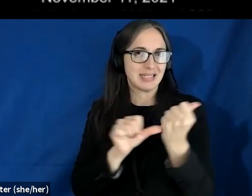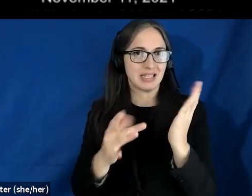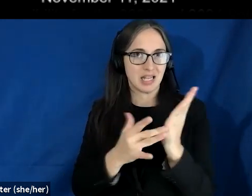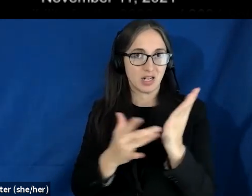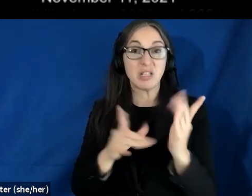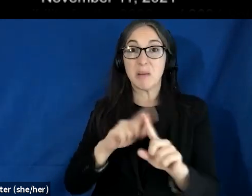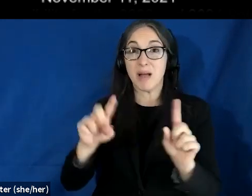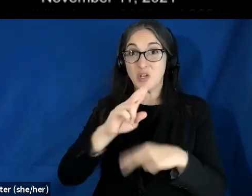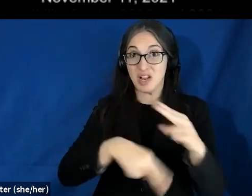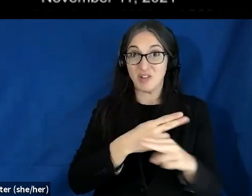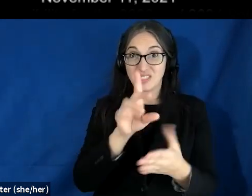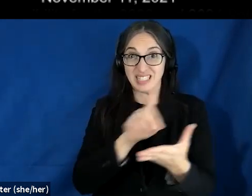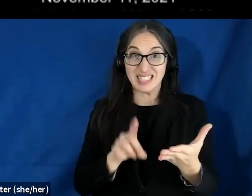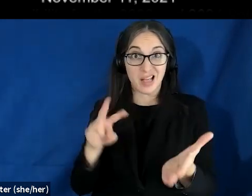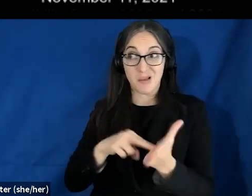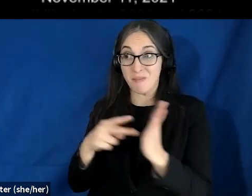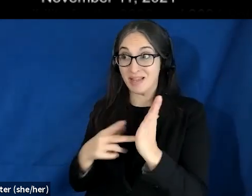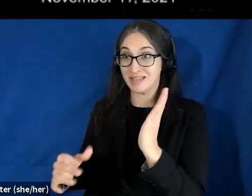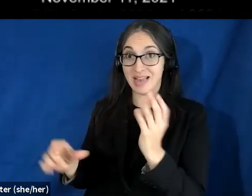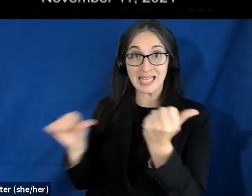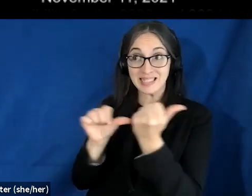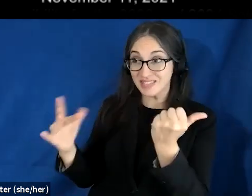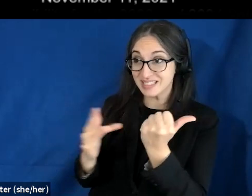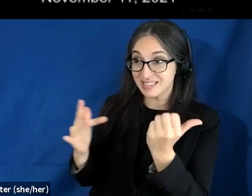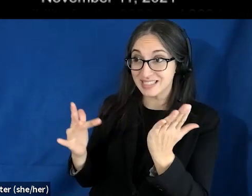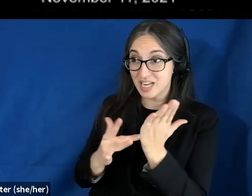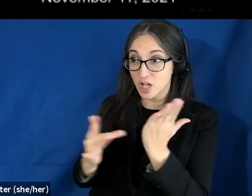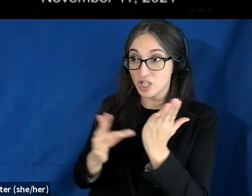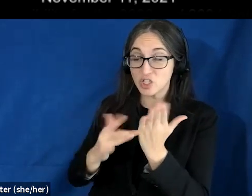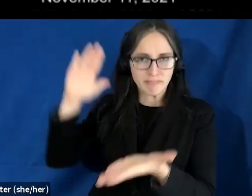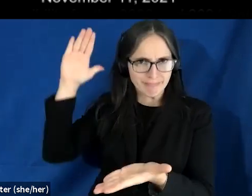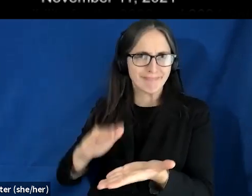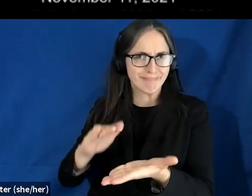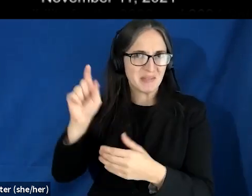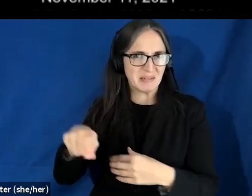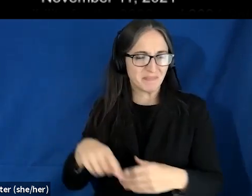technologies. There is a real rich history on the